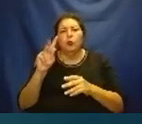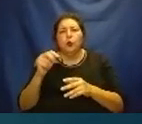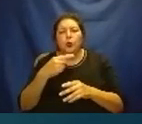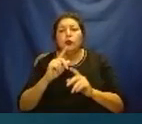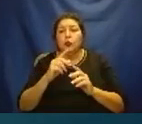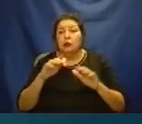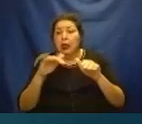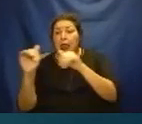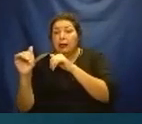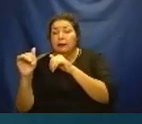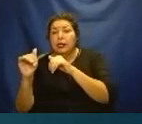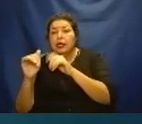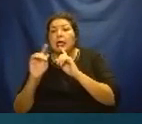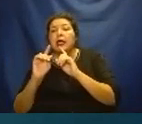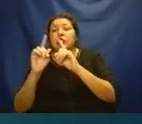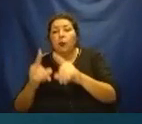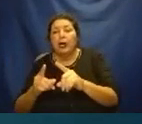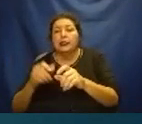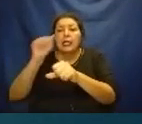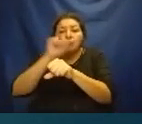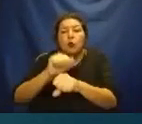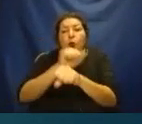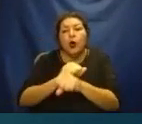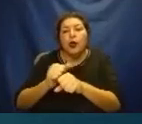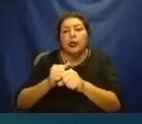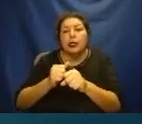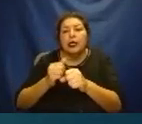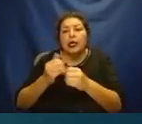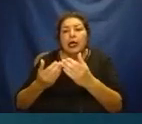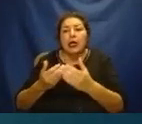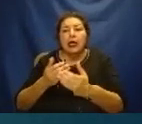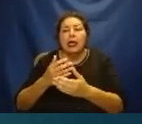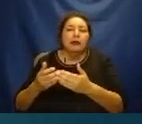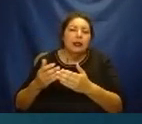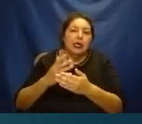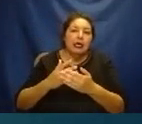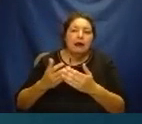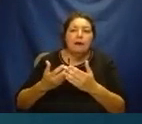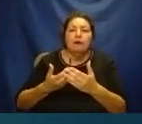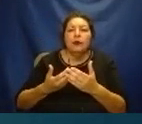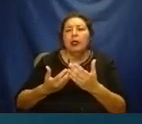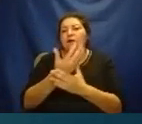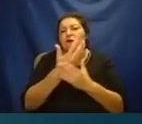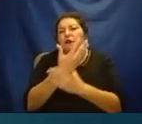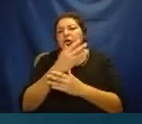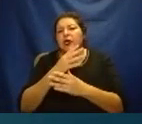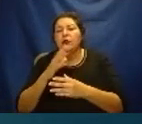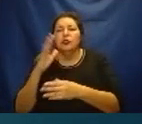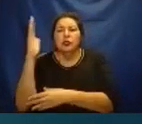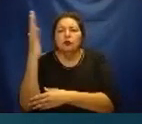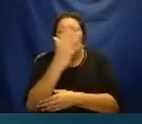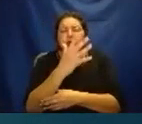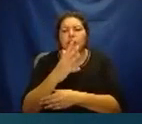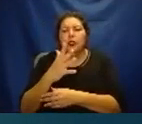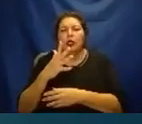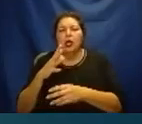departed and went and gleaned in the field after the reapers. And she happened to come to the portion of the field belonging to Boaz,